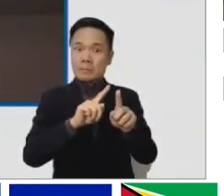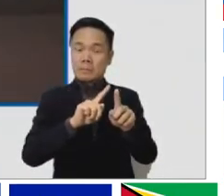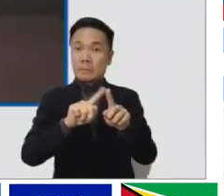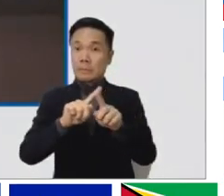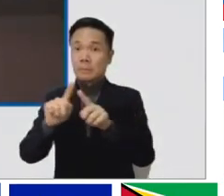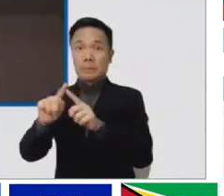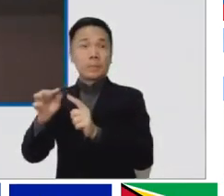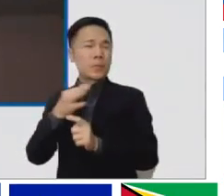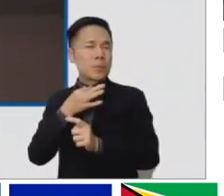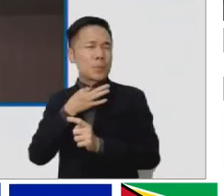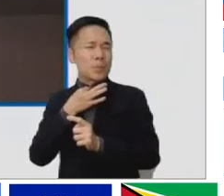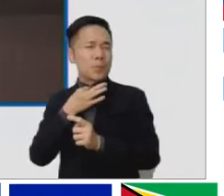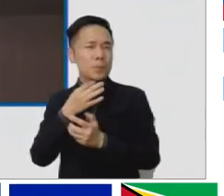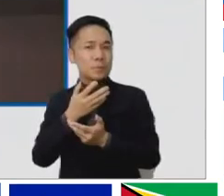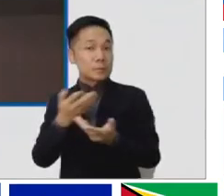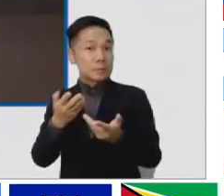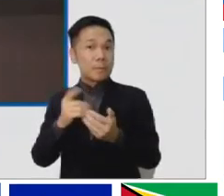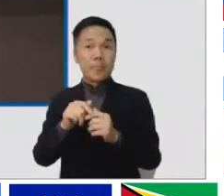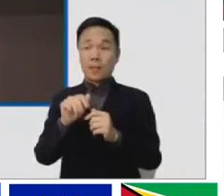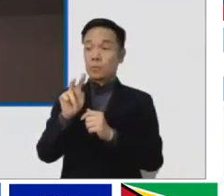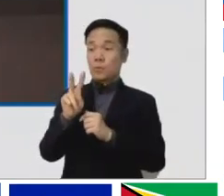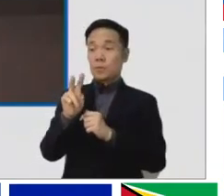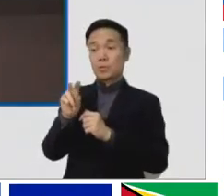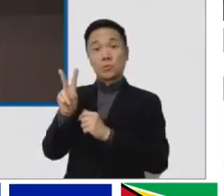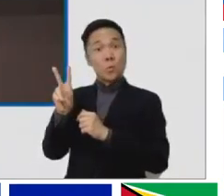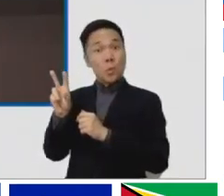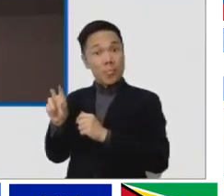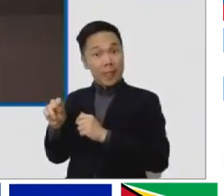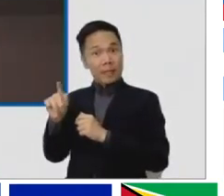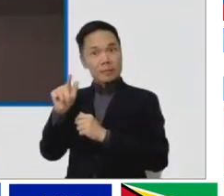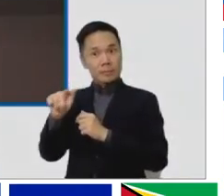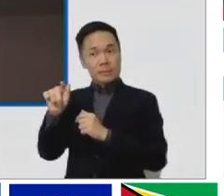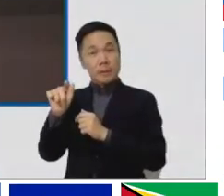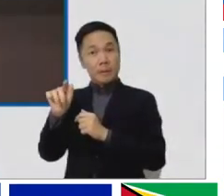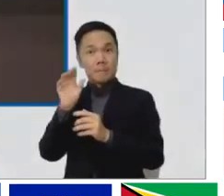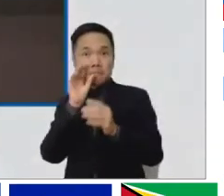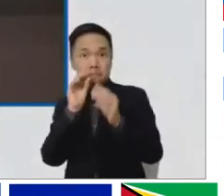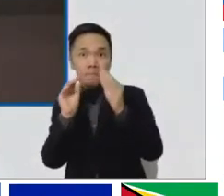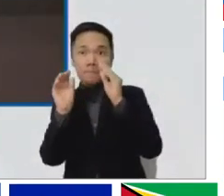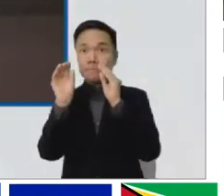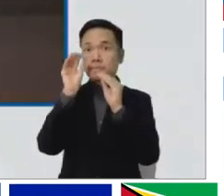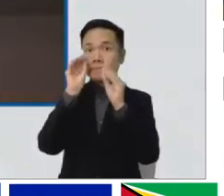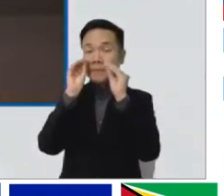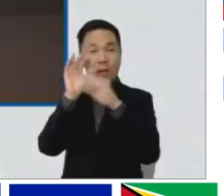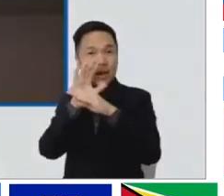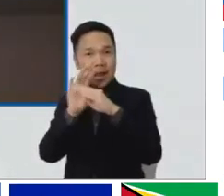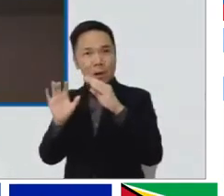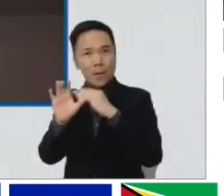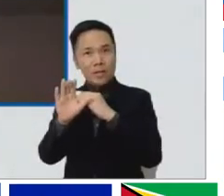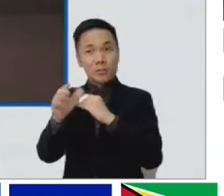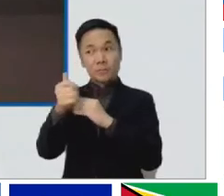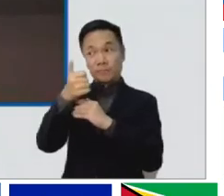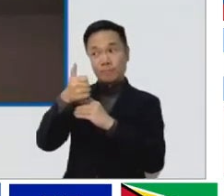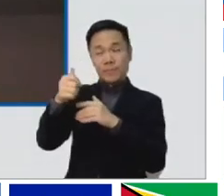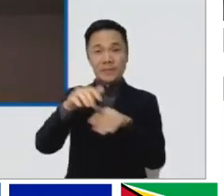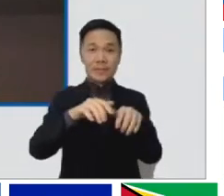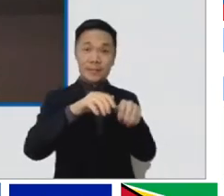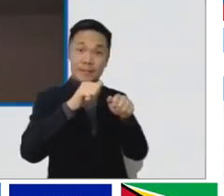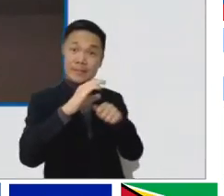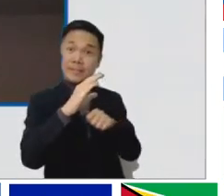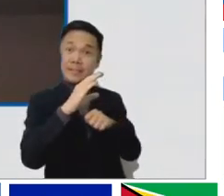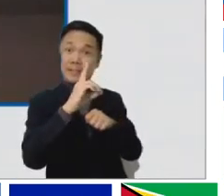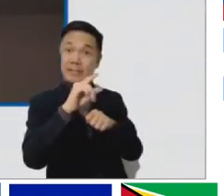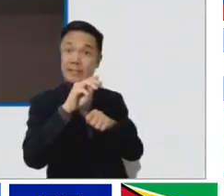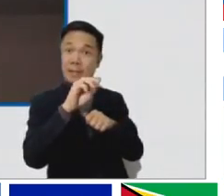Caribbean. The organizers are the Caribbean Disaster Emergency Management Agency, CDEMA, the Government of Jamaica, Office